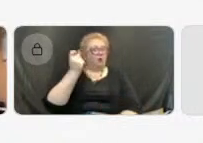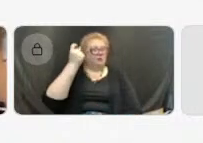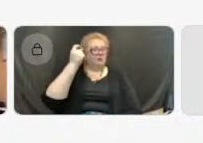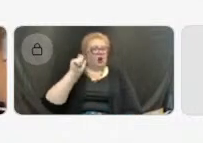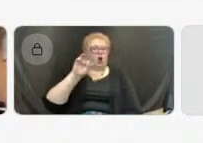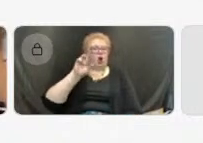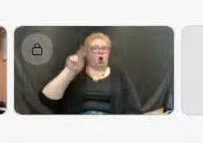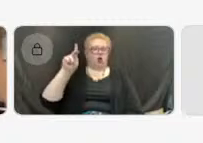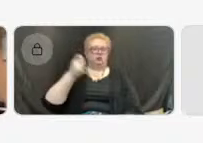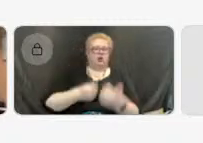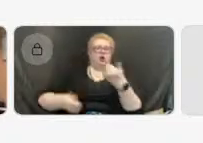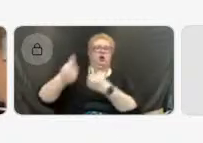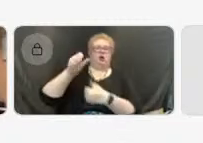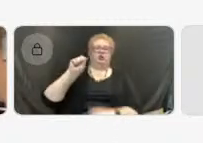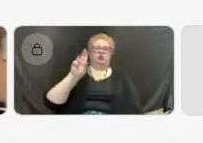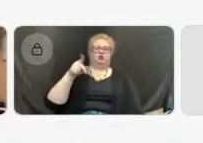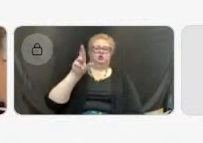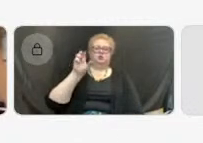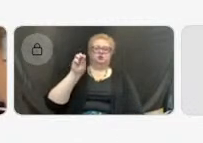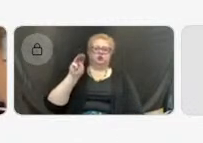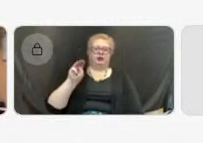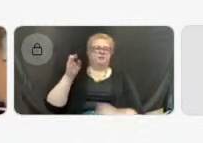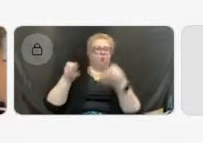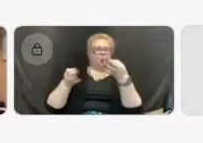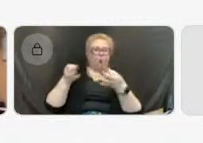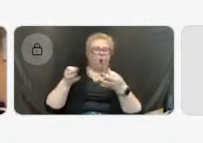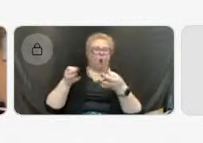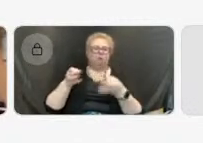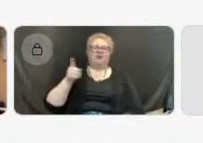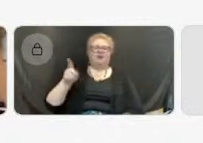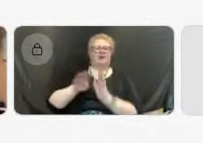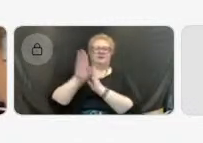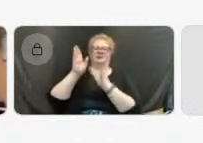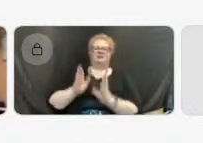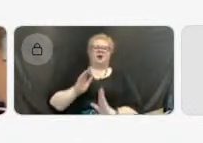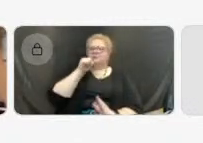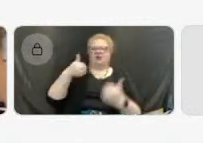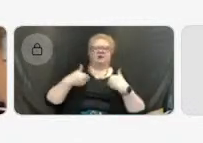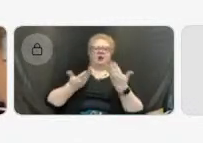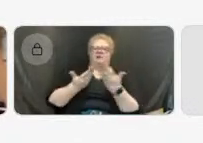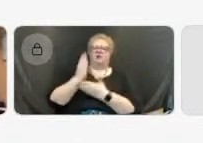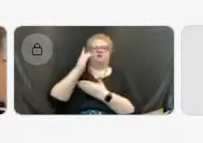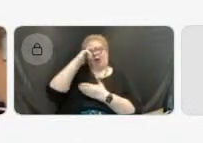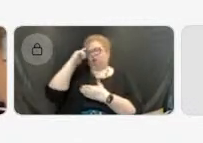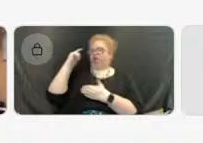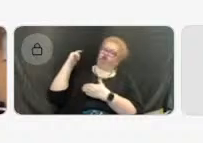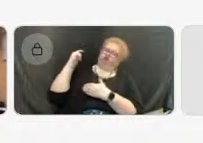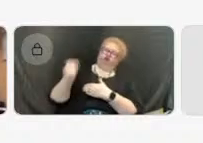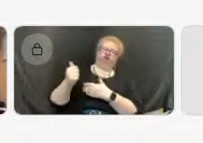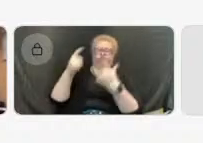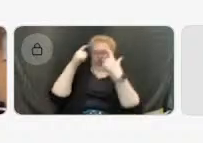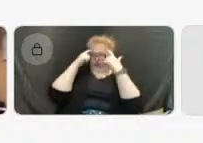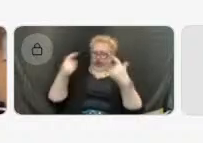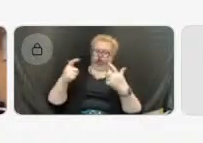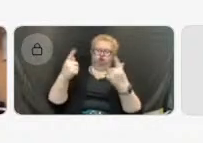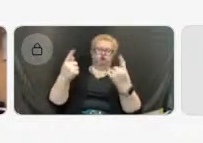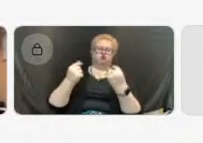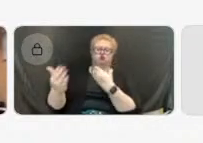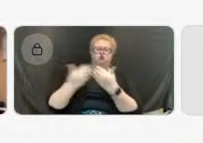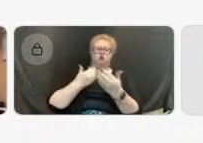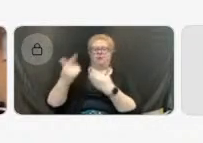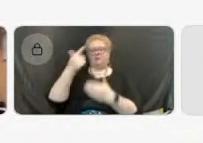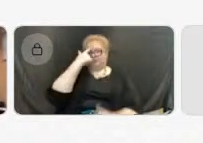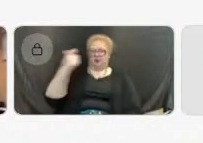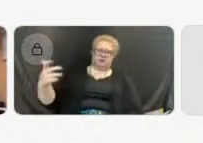the developer does not have the right to do whatever he wants to simply by claiming that it's his land and that he has met all